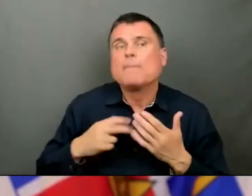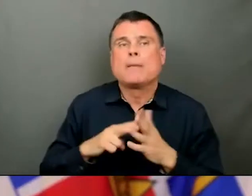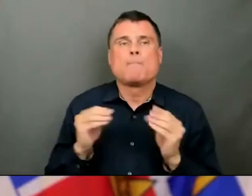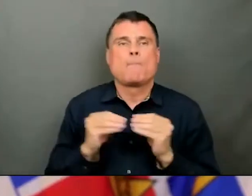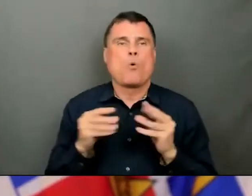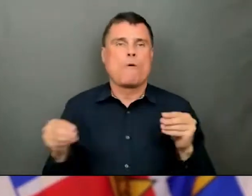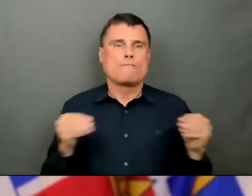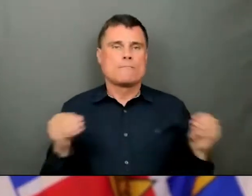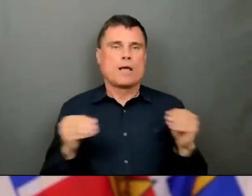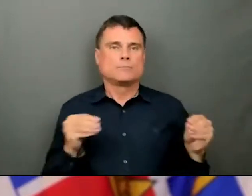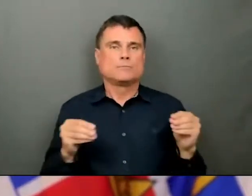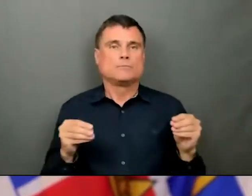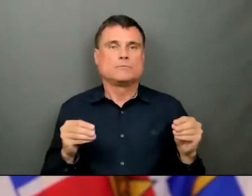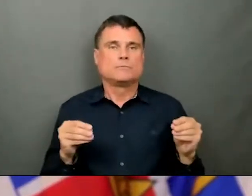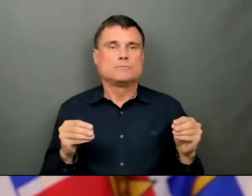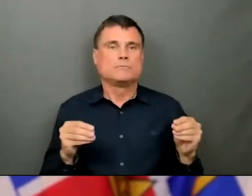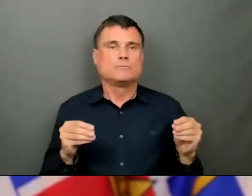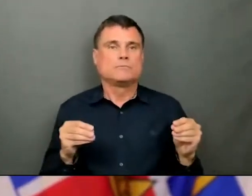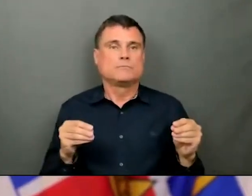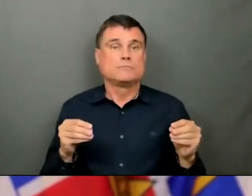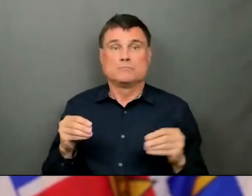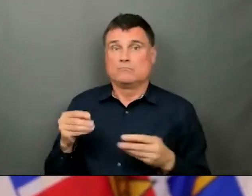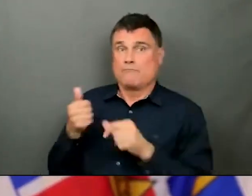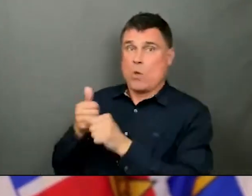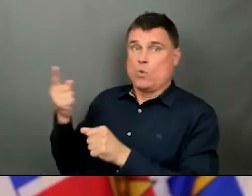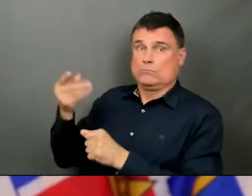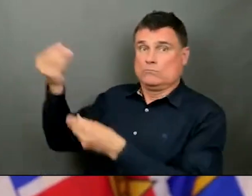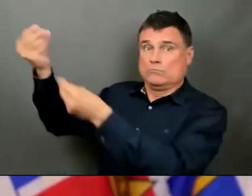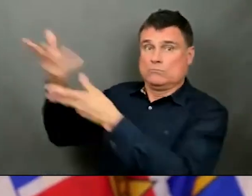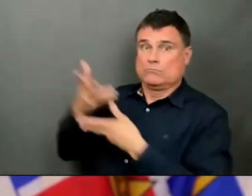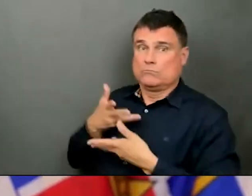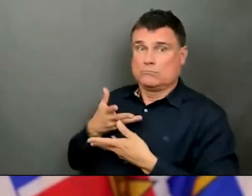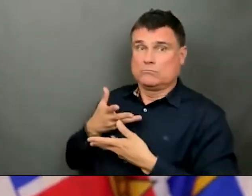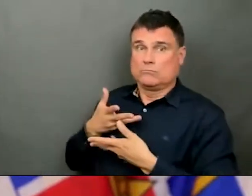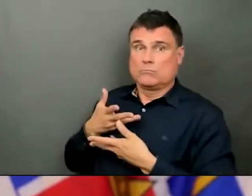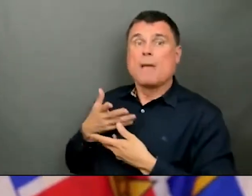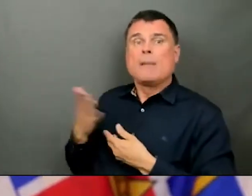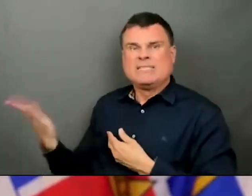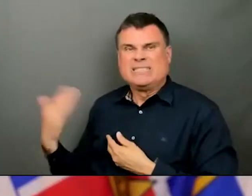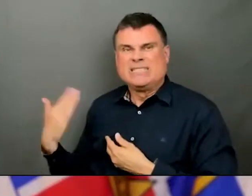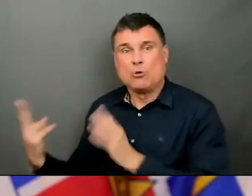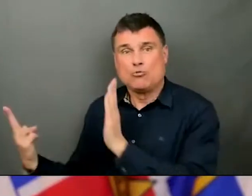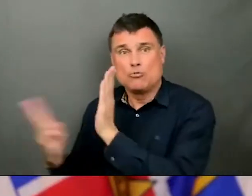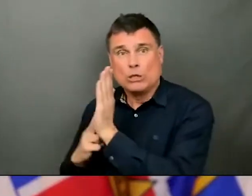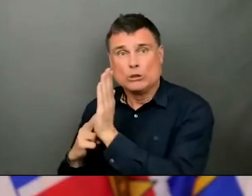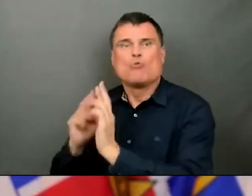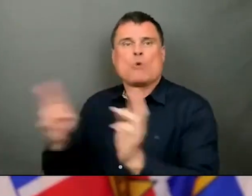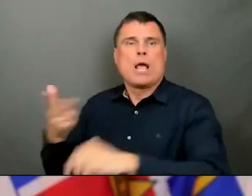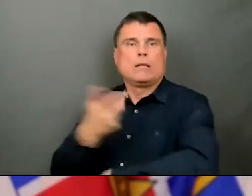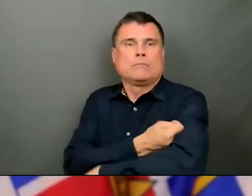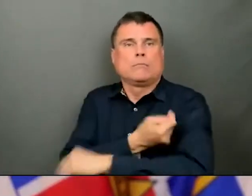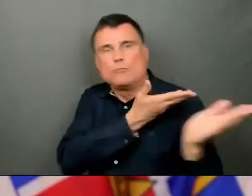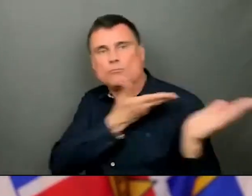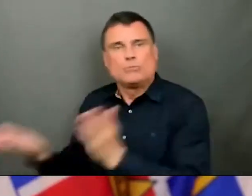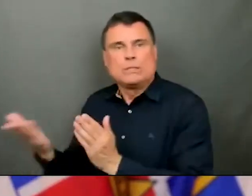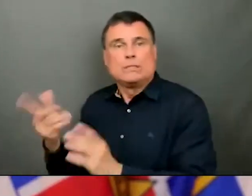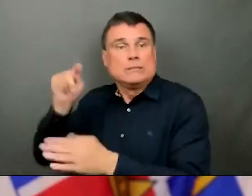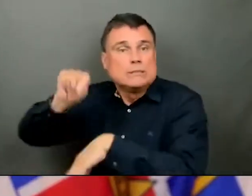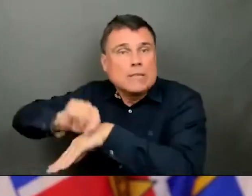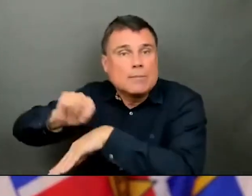exactly what you're saying, not only register people but bring vaccine to temples, to gurdwaras, to